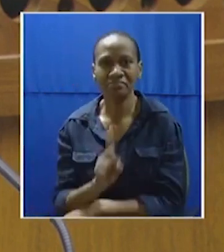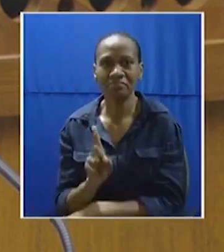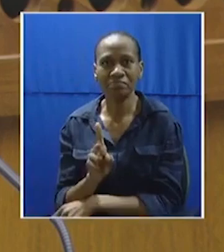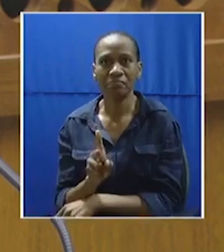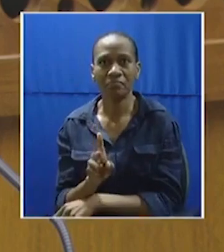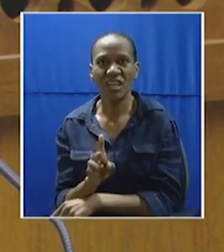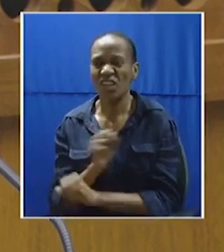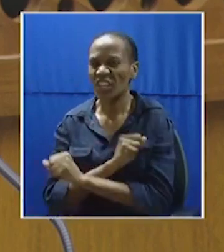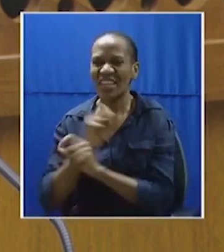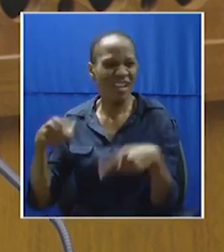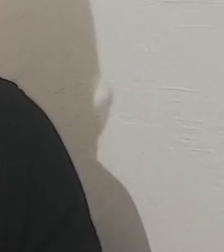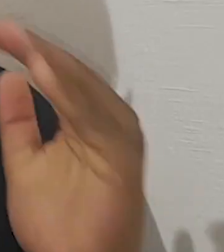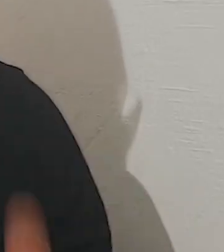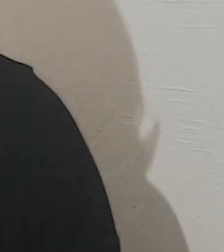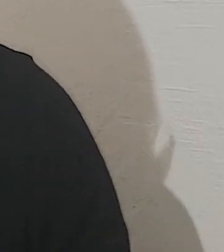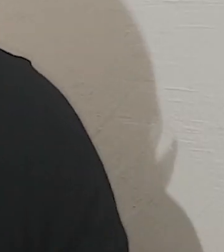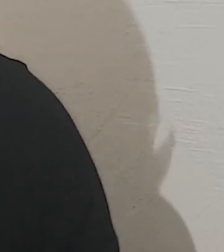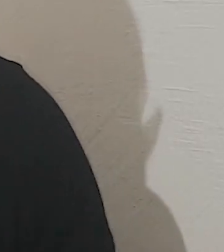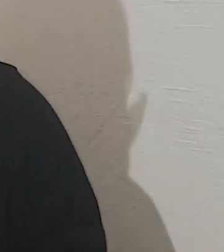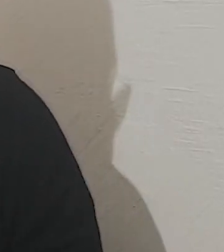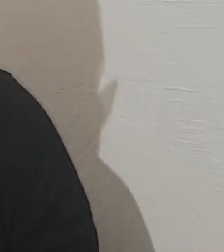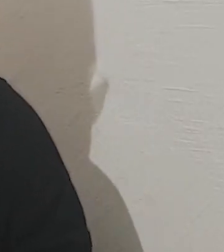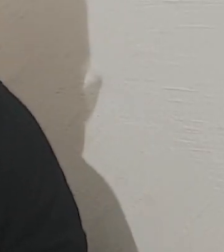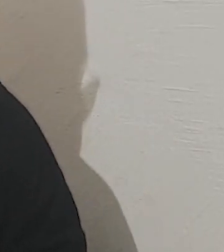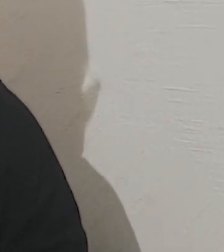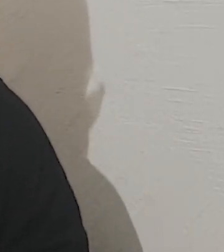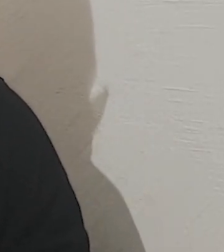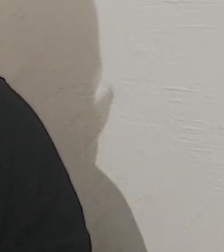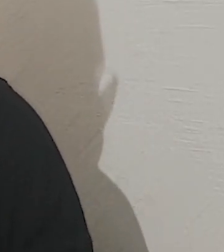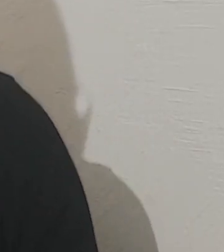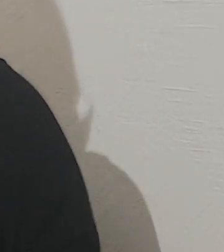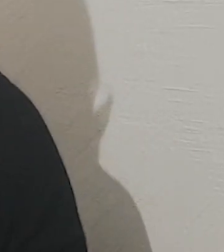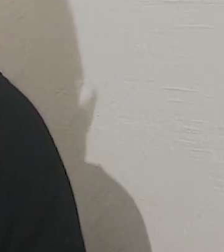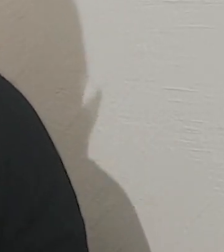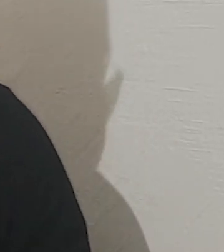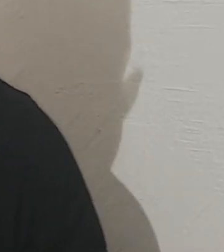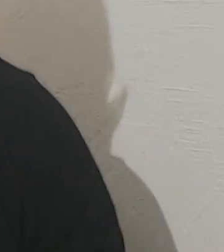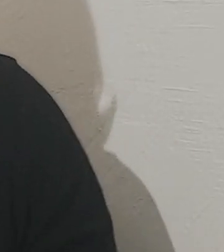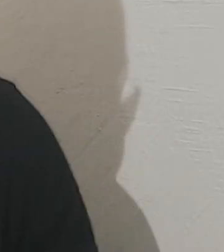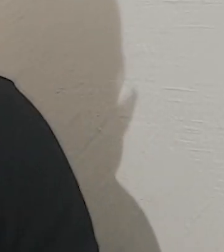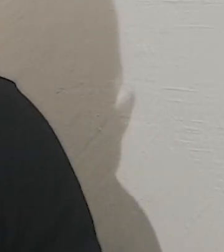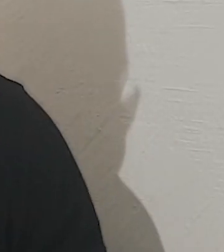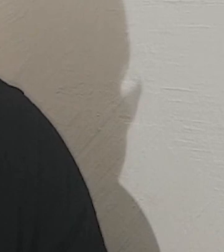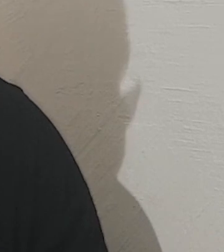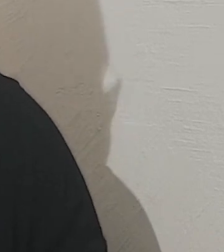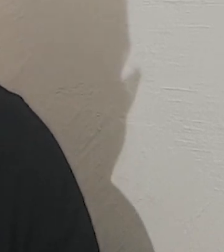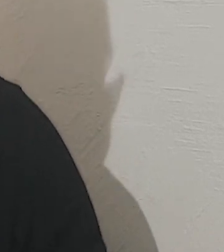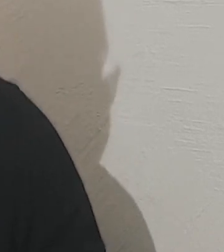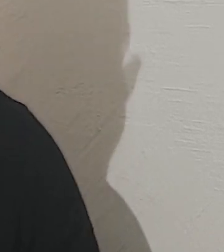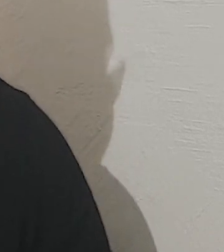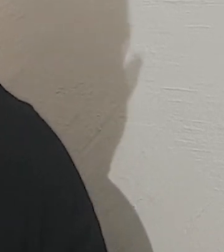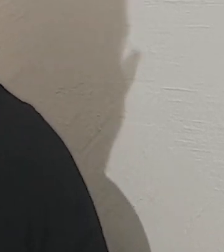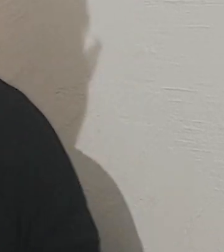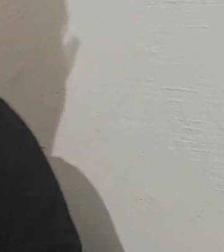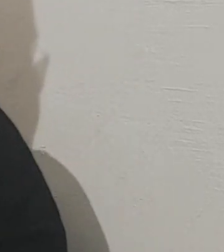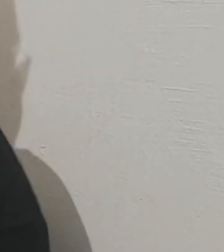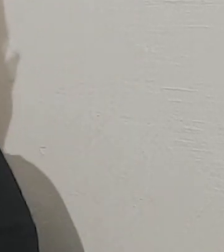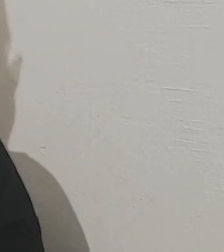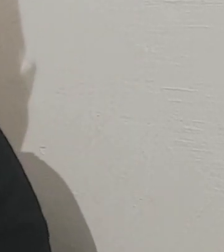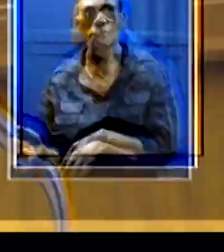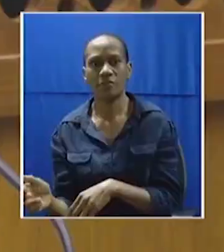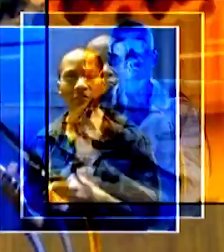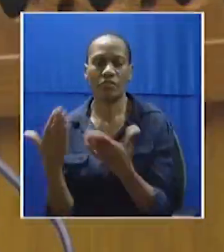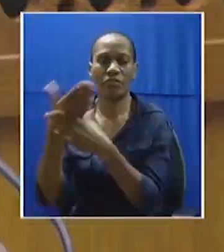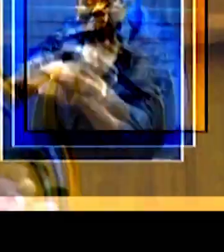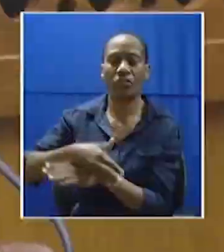unimplementable. In this part, as the chief whip of the ANC was speaking, he reminded me of our former president, who Jacob Zuma, when he